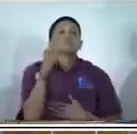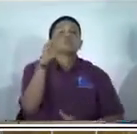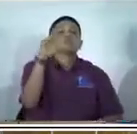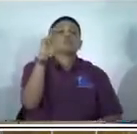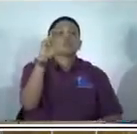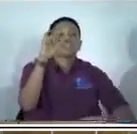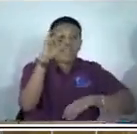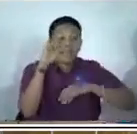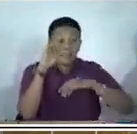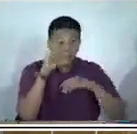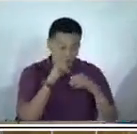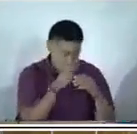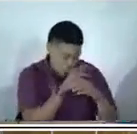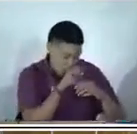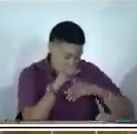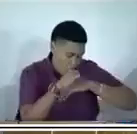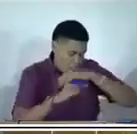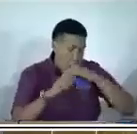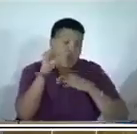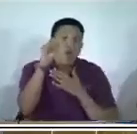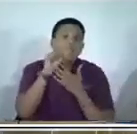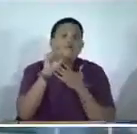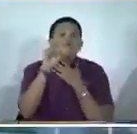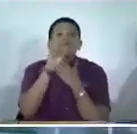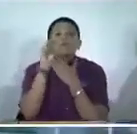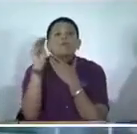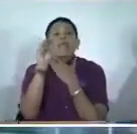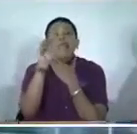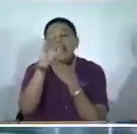operations, 1.3 million lab tests,